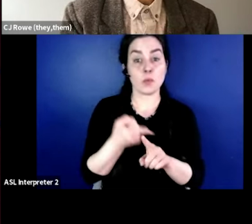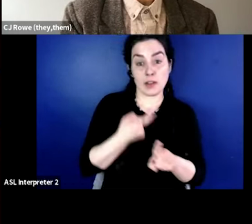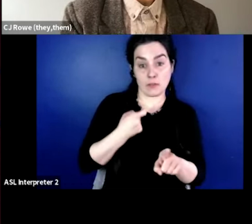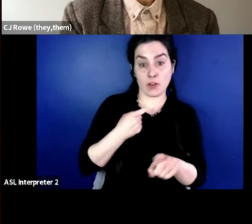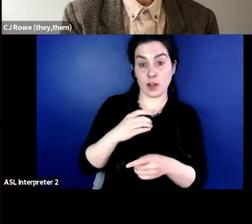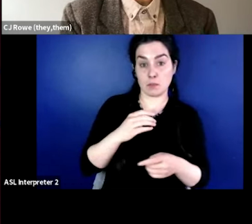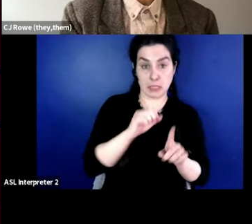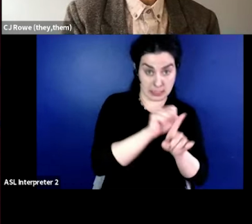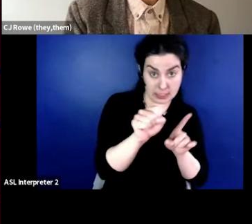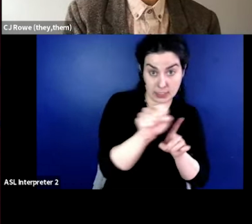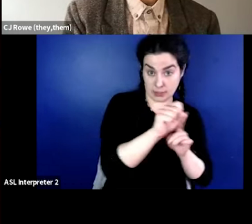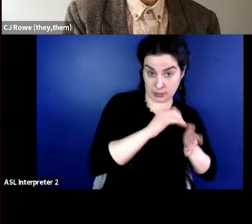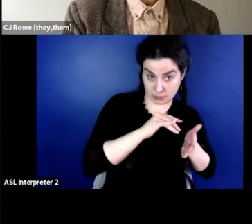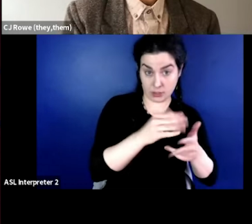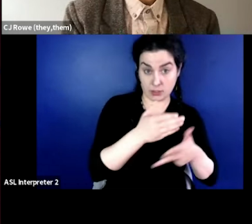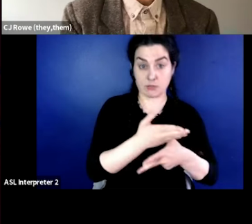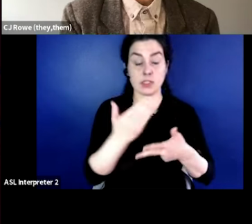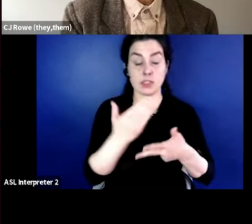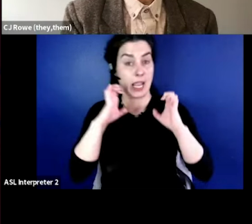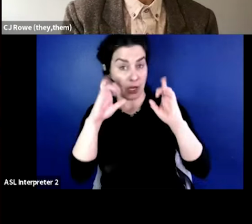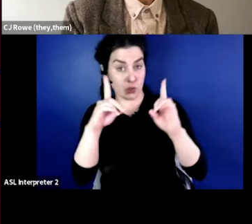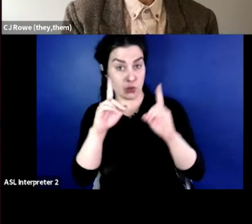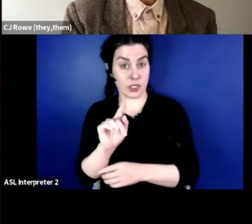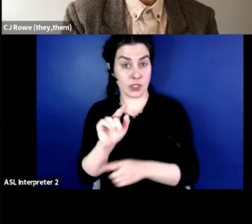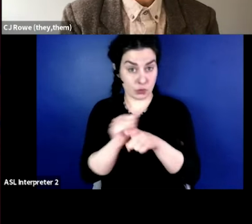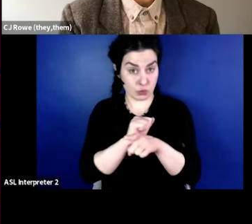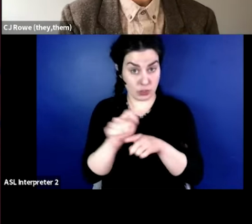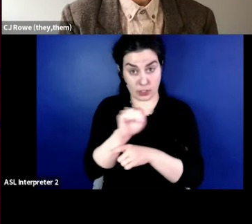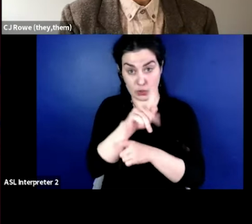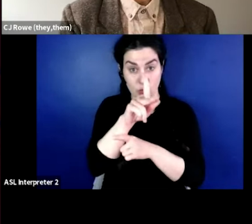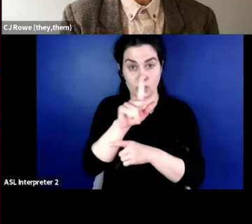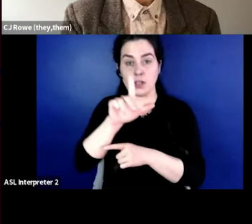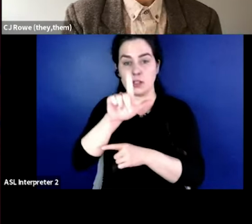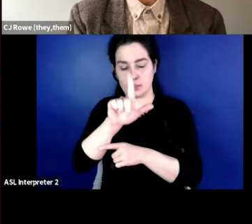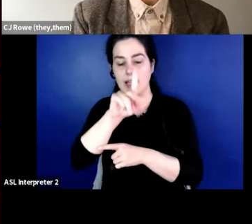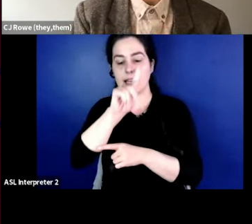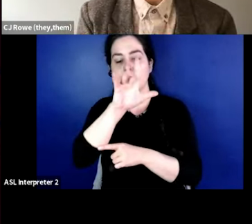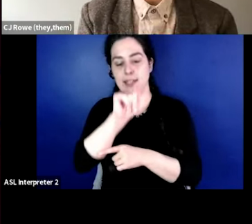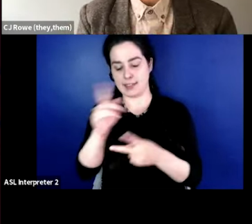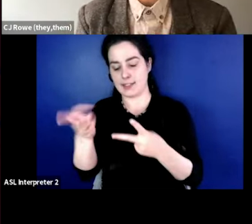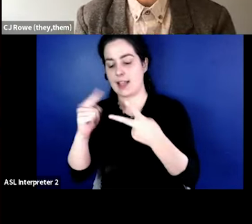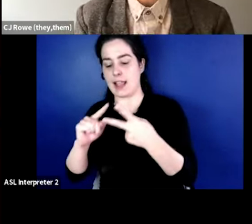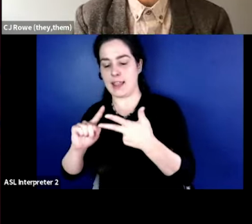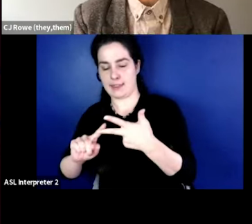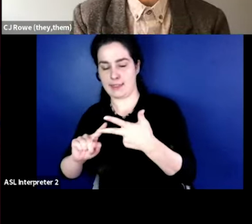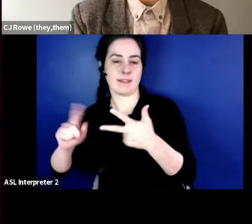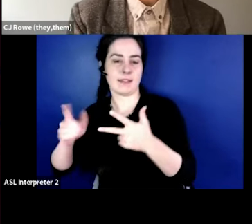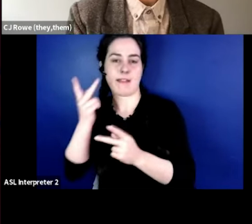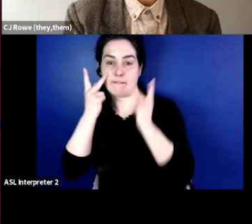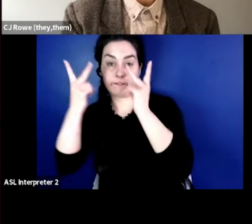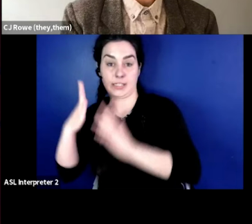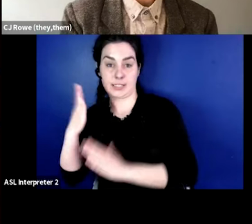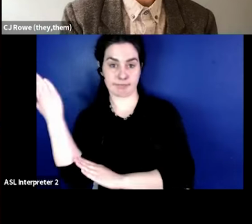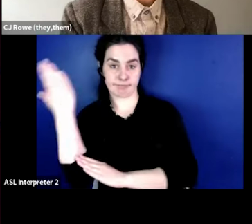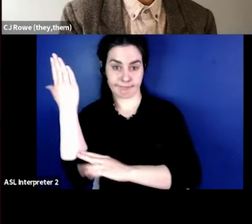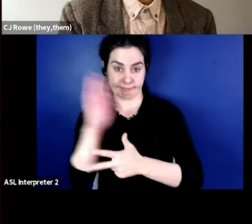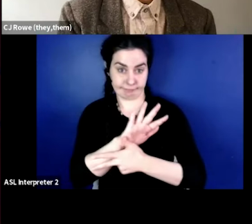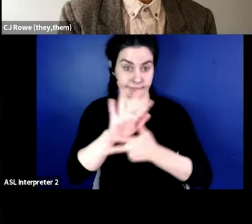toolkit, and guest speakers. By the end of the course, learners will leave with a customized action plan for their campus